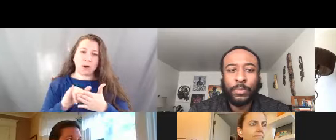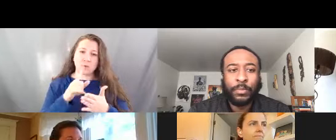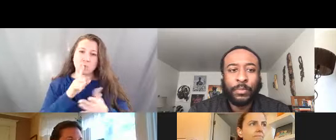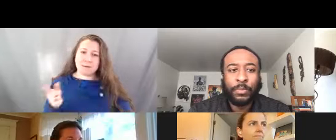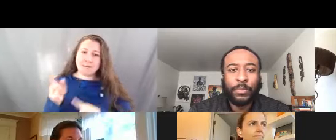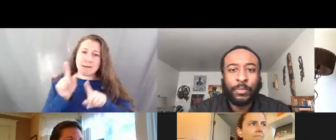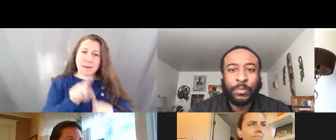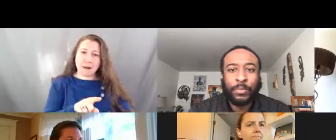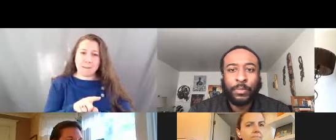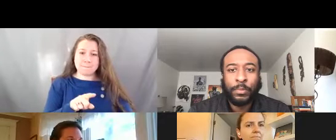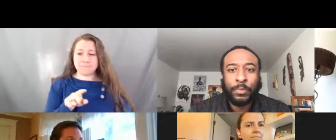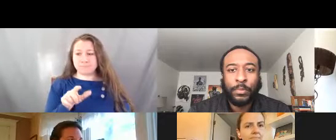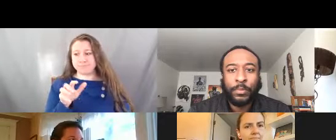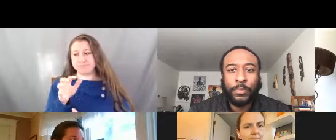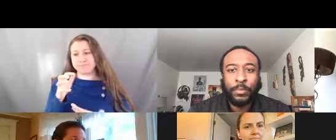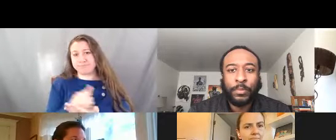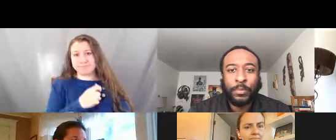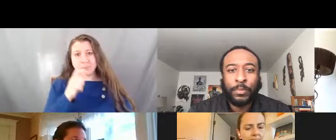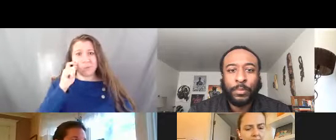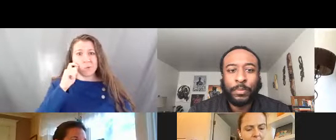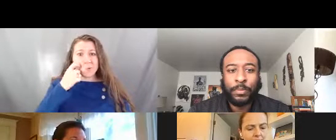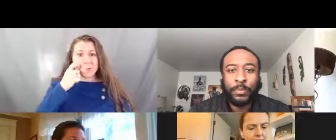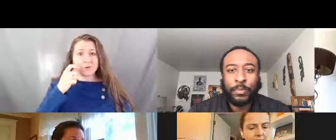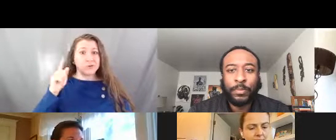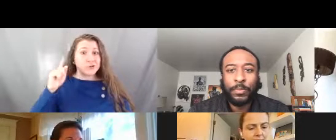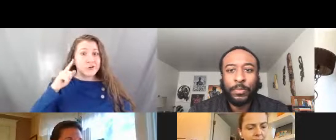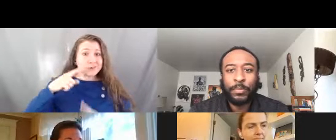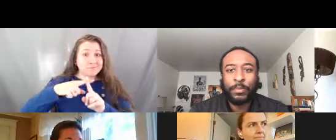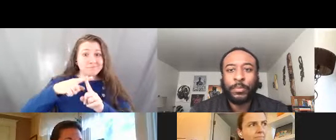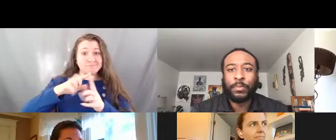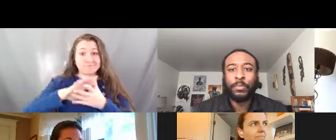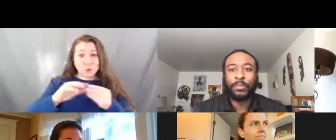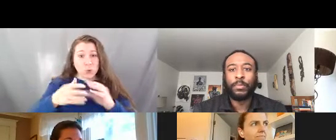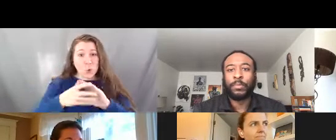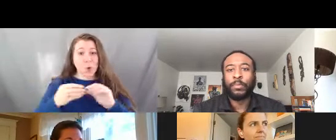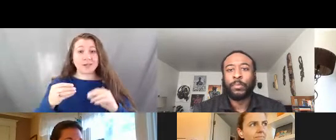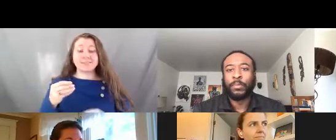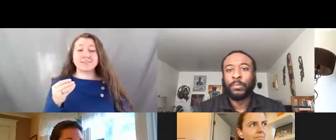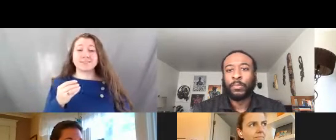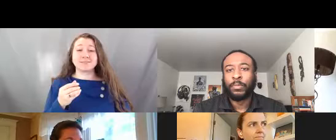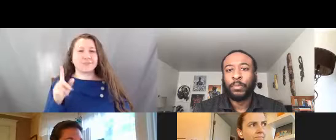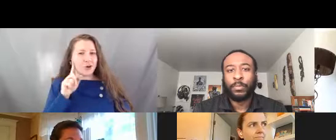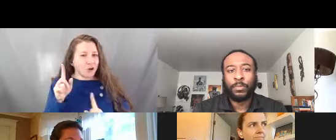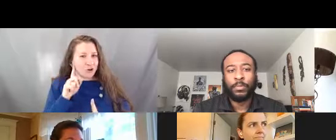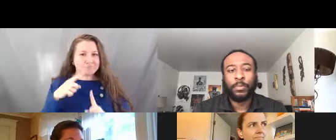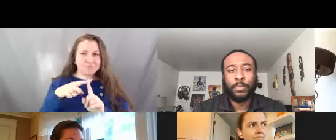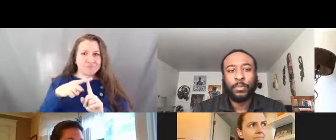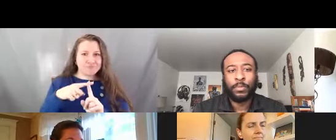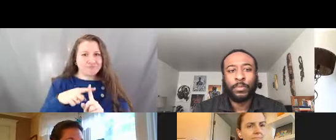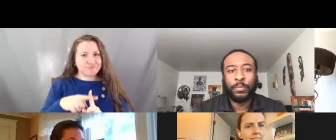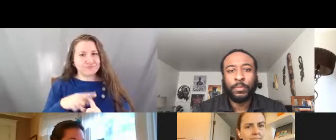was like, okay, might as well just take this. It's cool. I've heard such good stories. I heard a lot of things, a lot of good